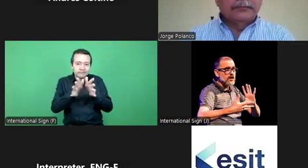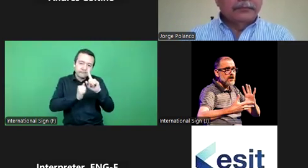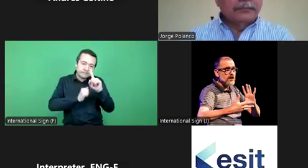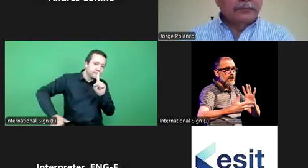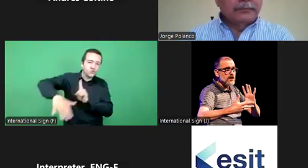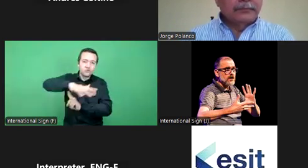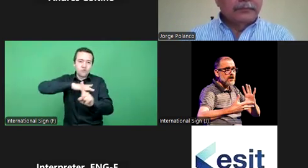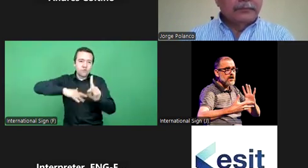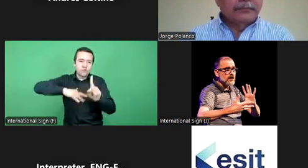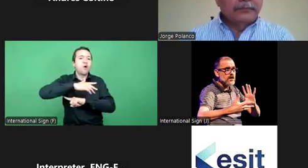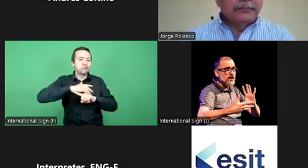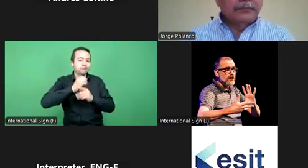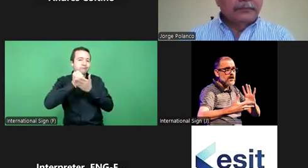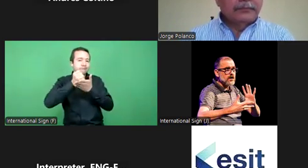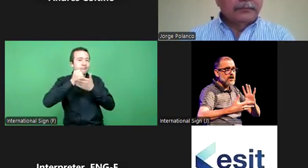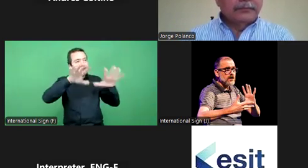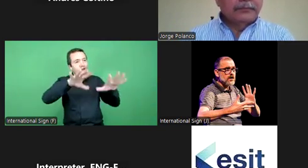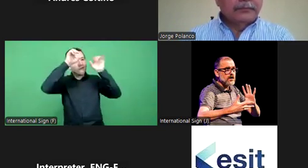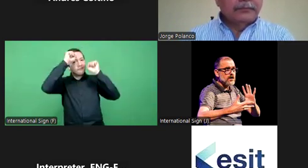So with respect to St. Lucia,